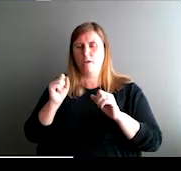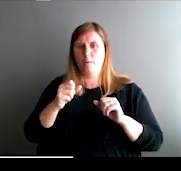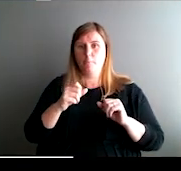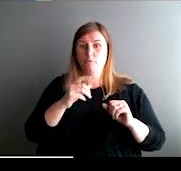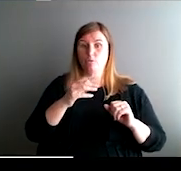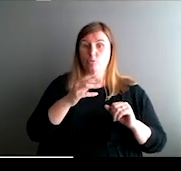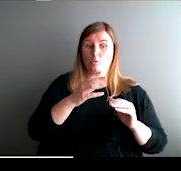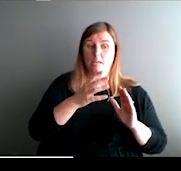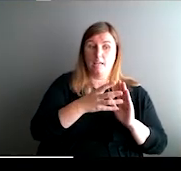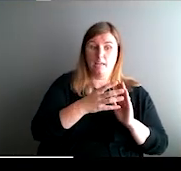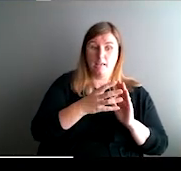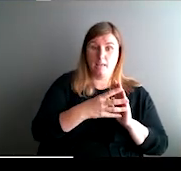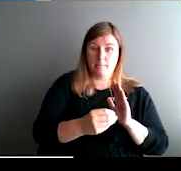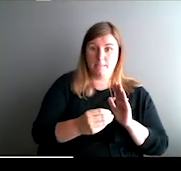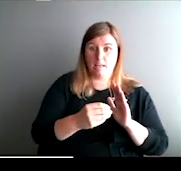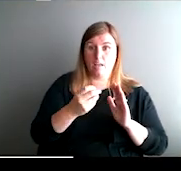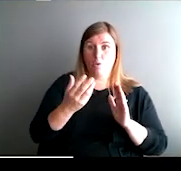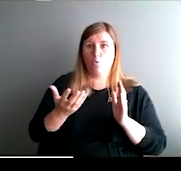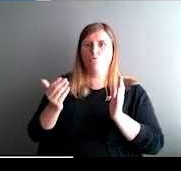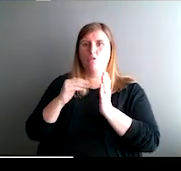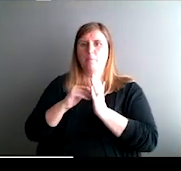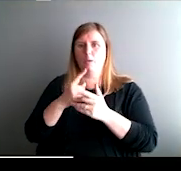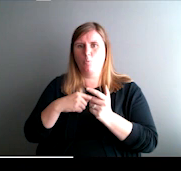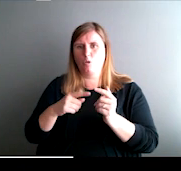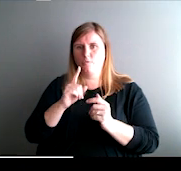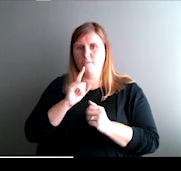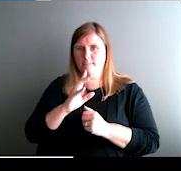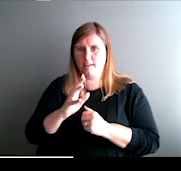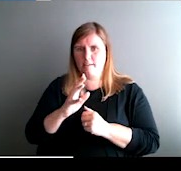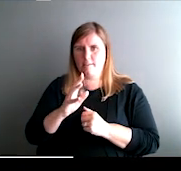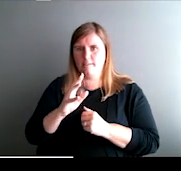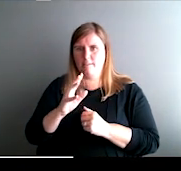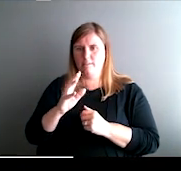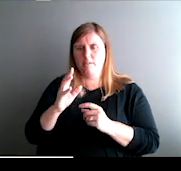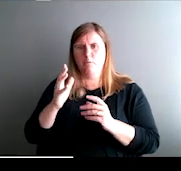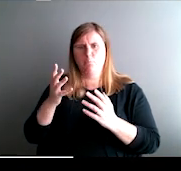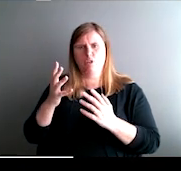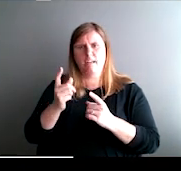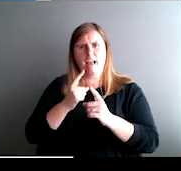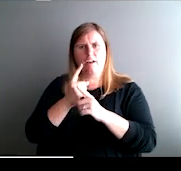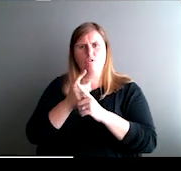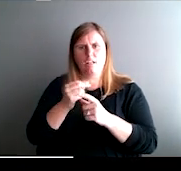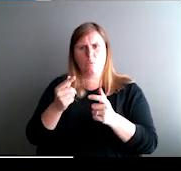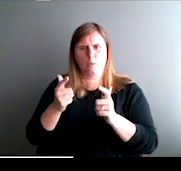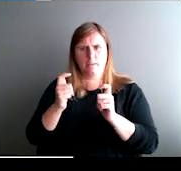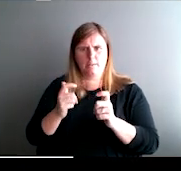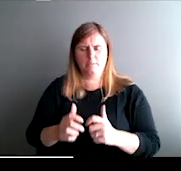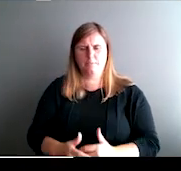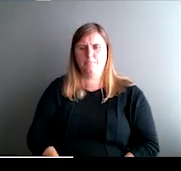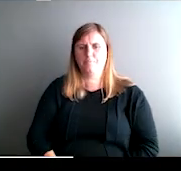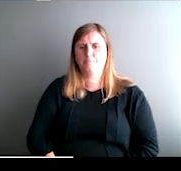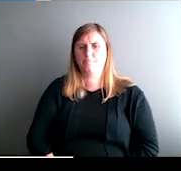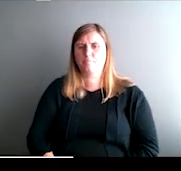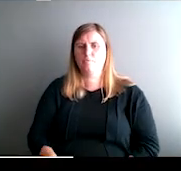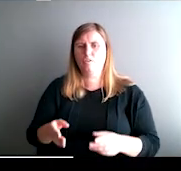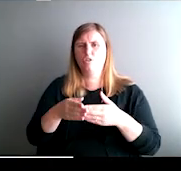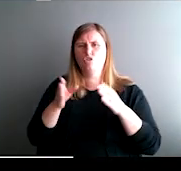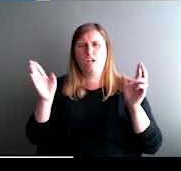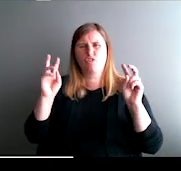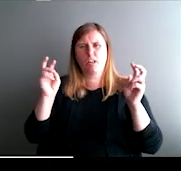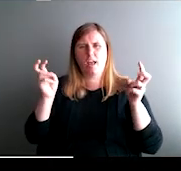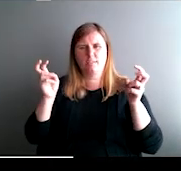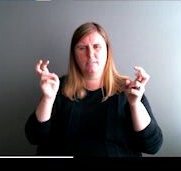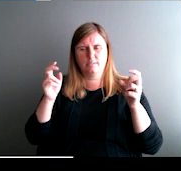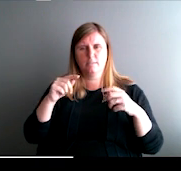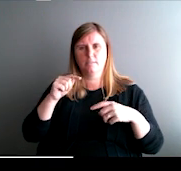what you're doing or repeat what you've said pretty accurately, pretty quickly. Generalized is there in quotes because